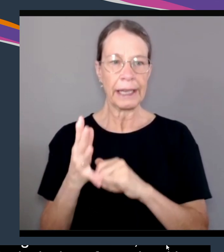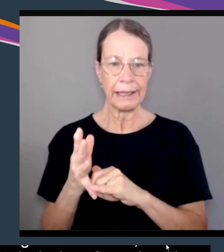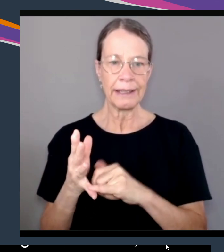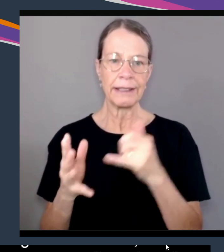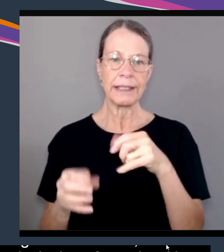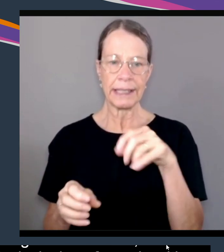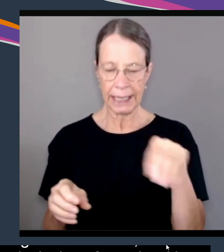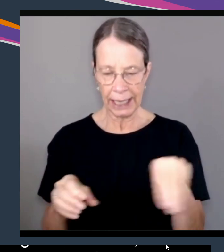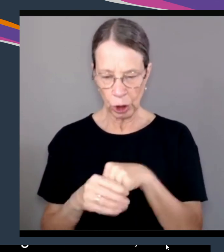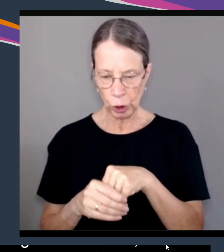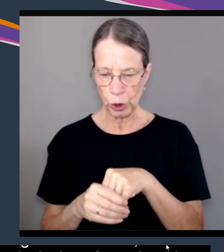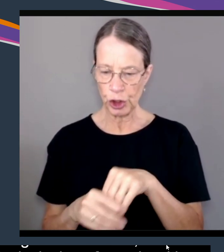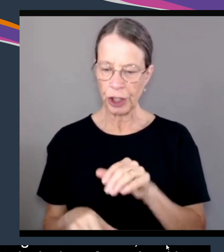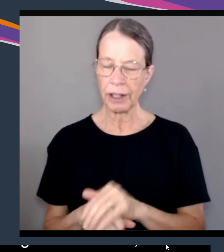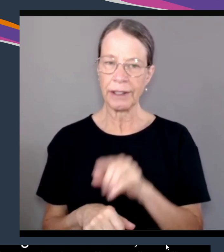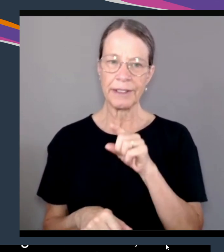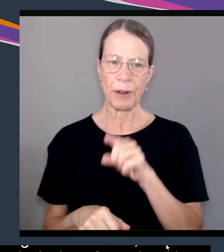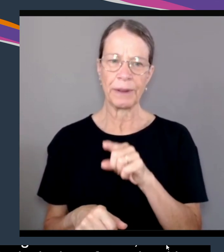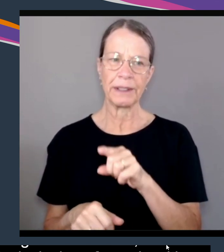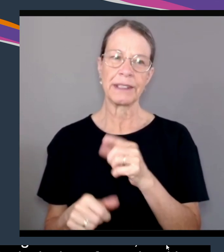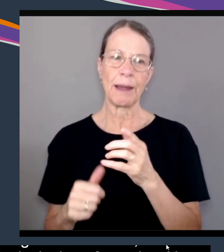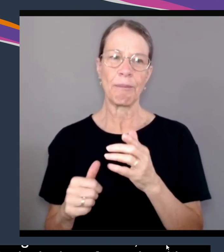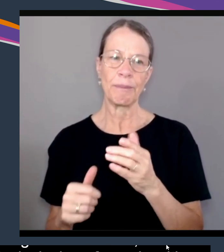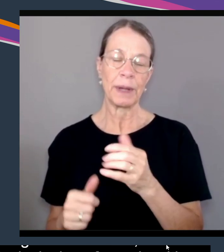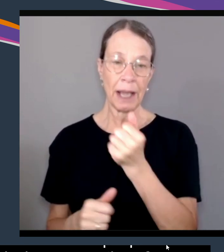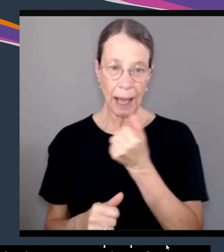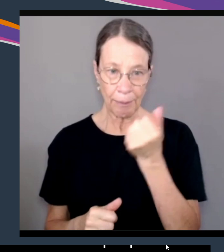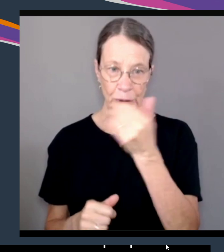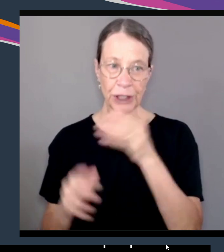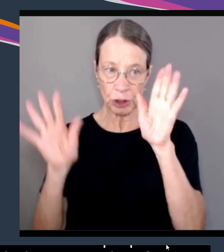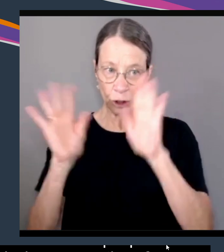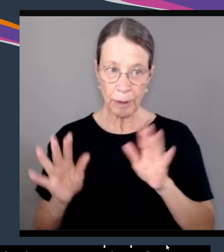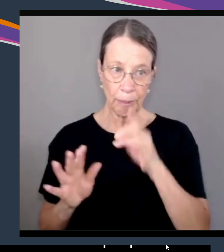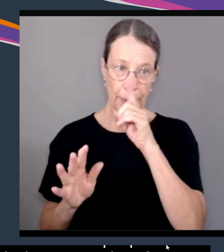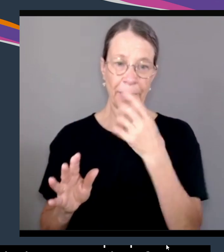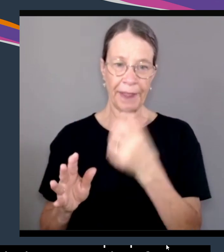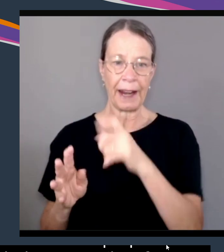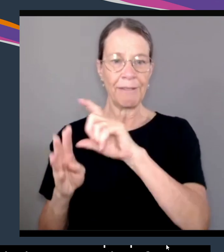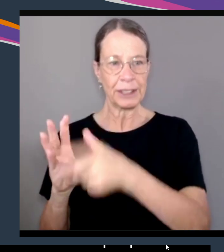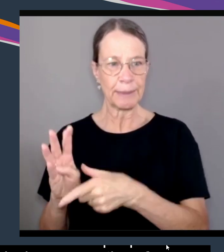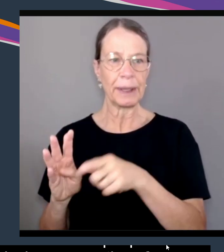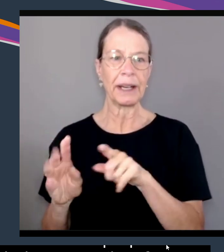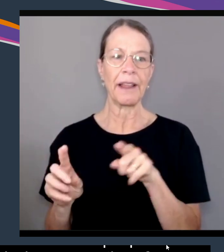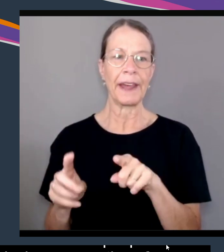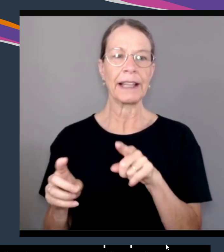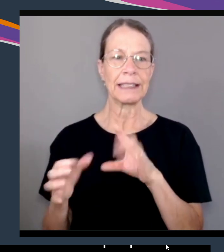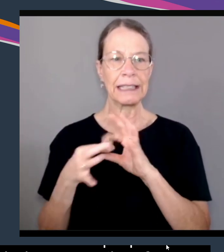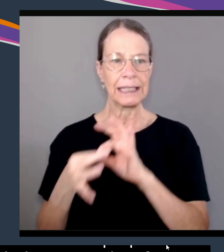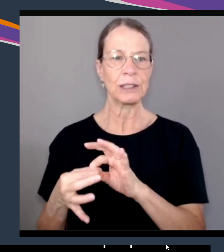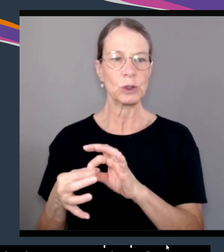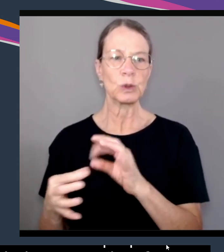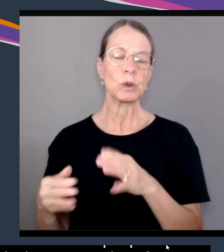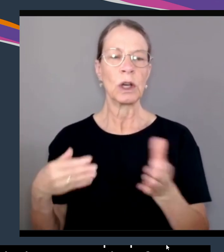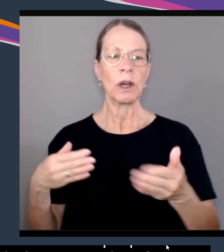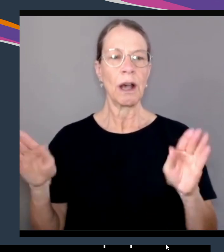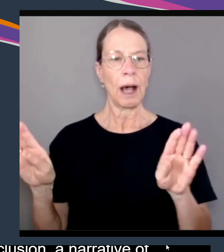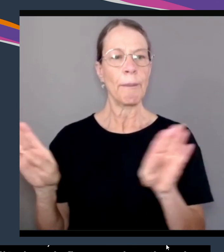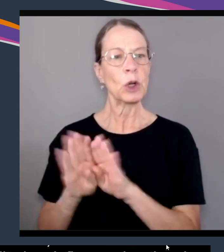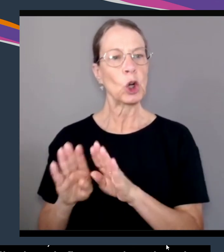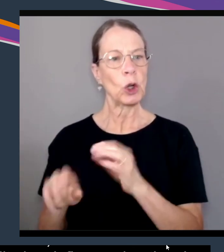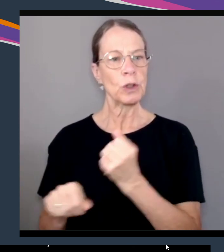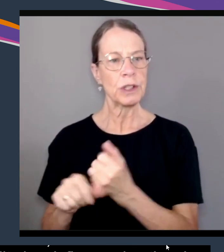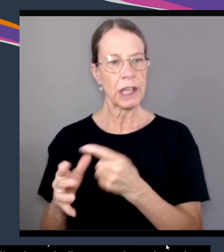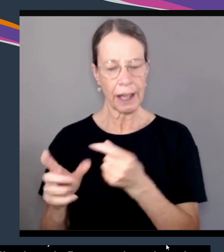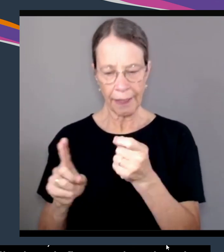has influenced national policy across Closing the Gap, Australia's disability strategy and the Royal Commission into Violence, Abuse,